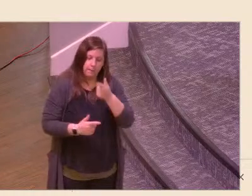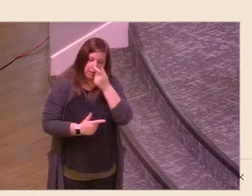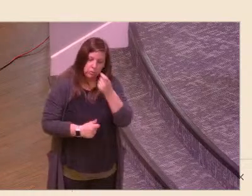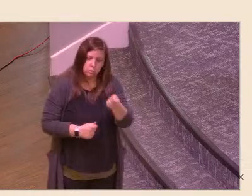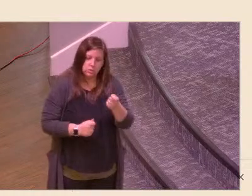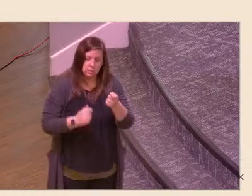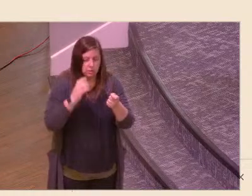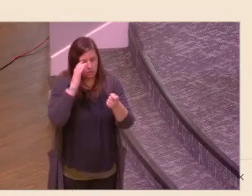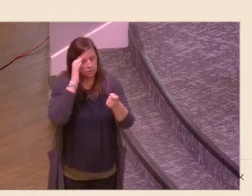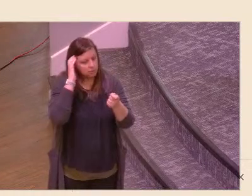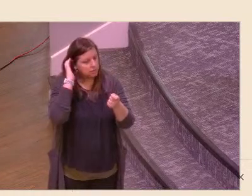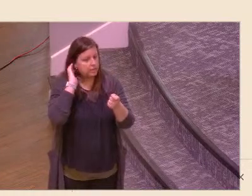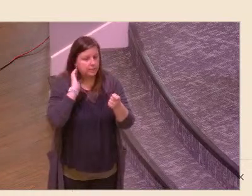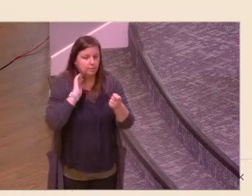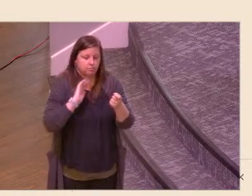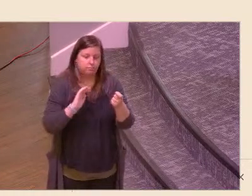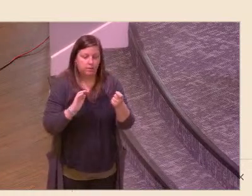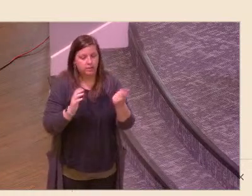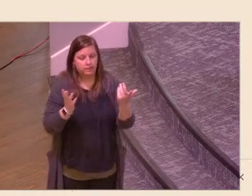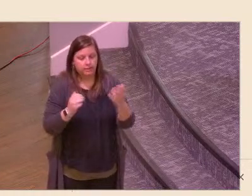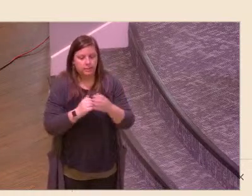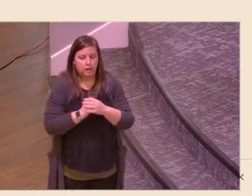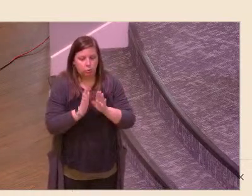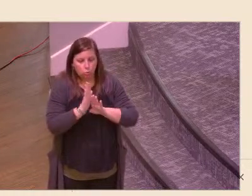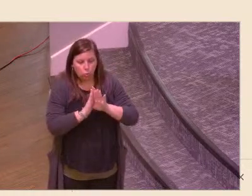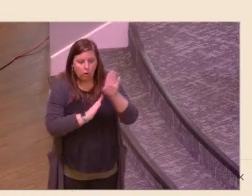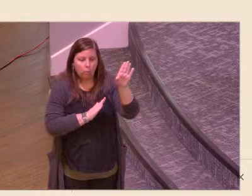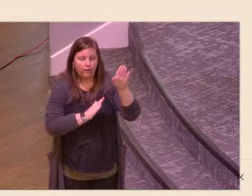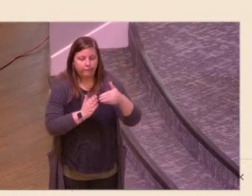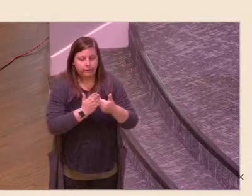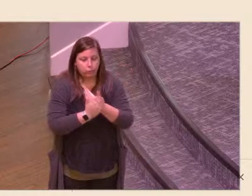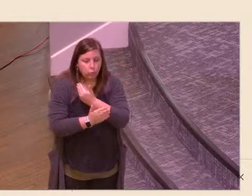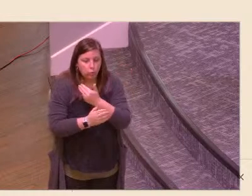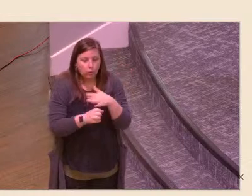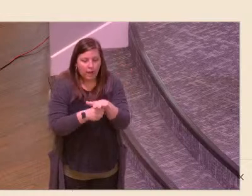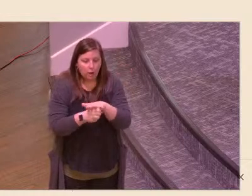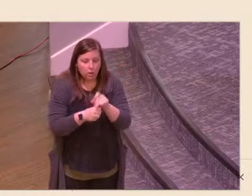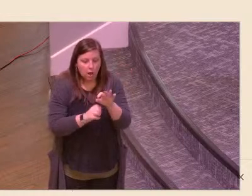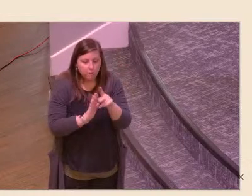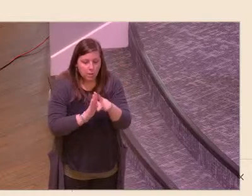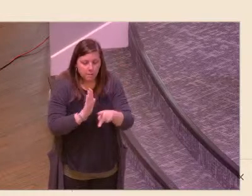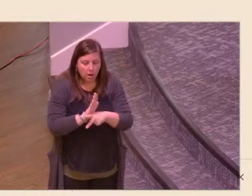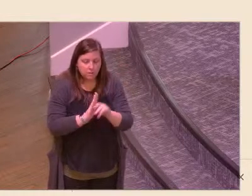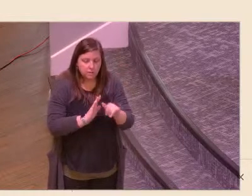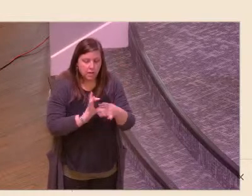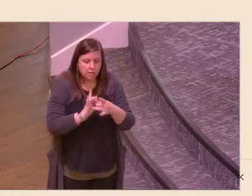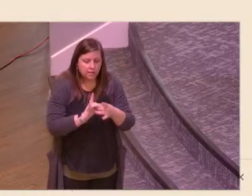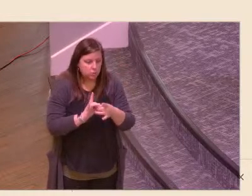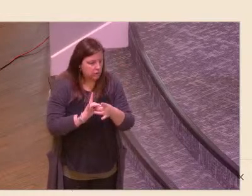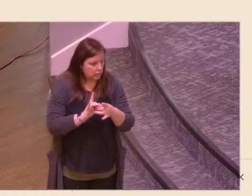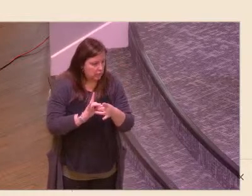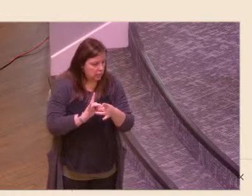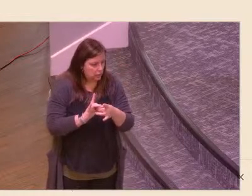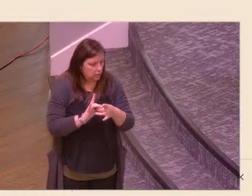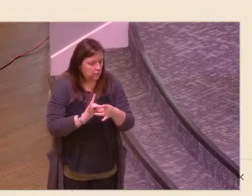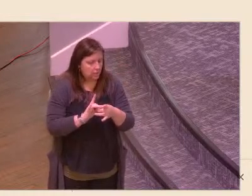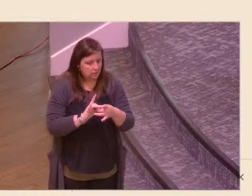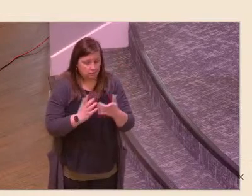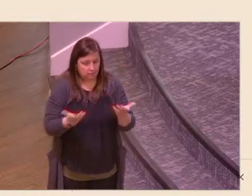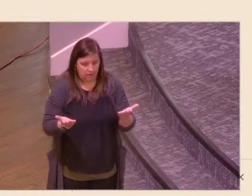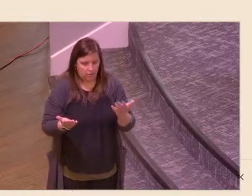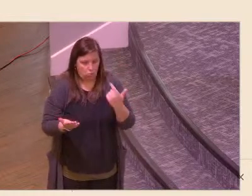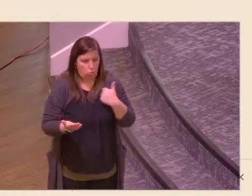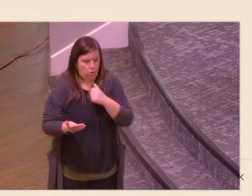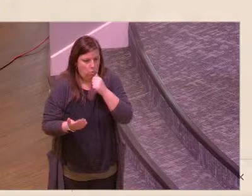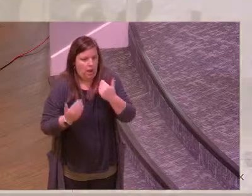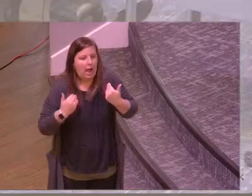growing in this new area of policy. I know, like and that is also related to not, we don't have a policy committee,